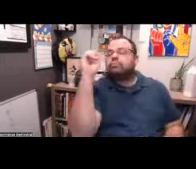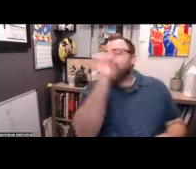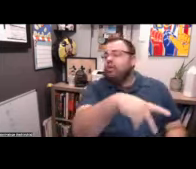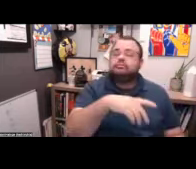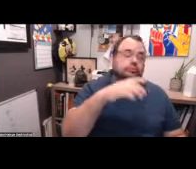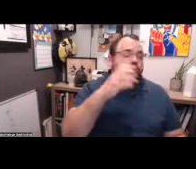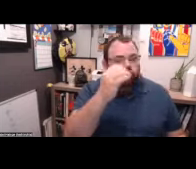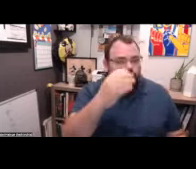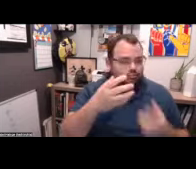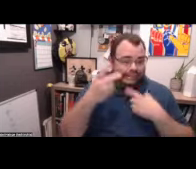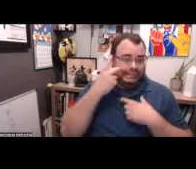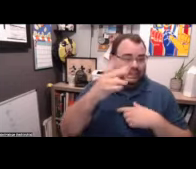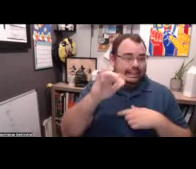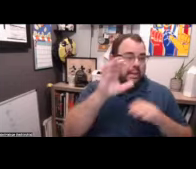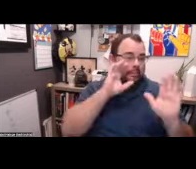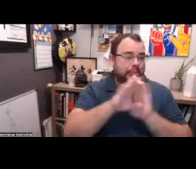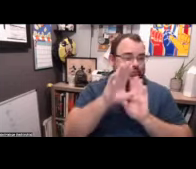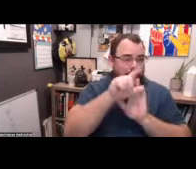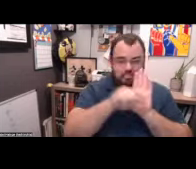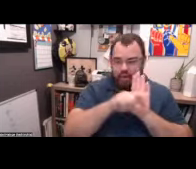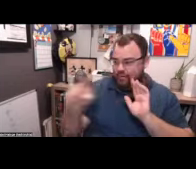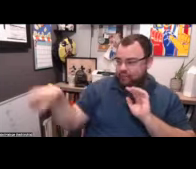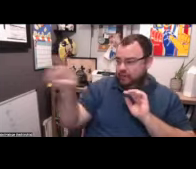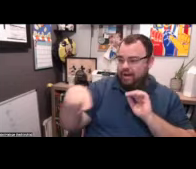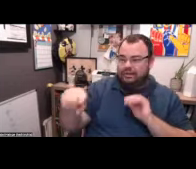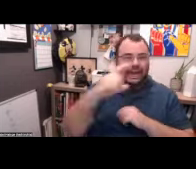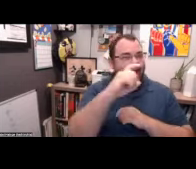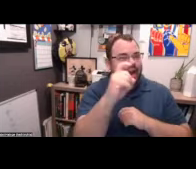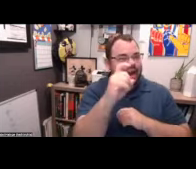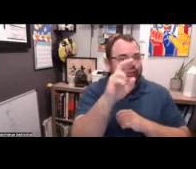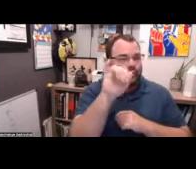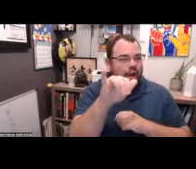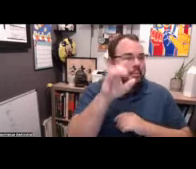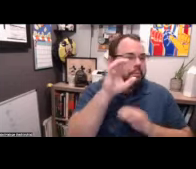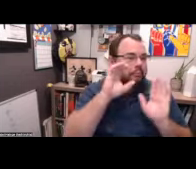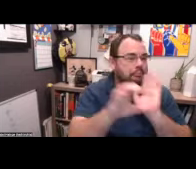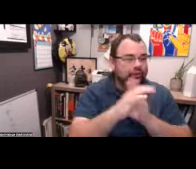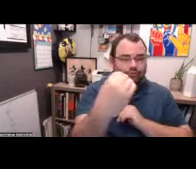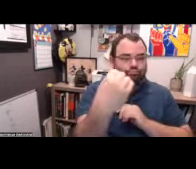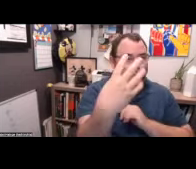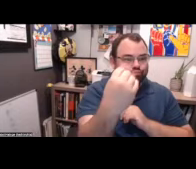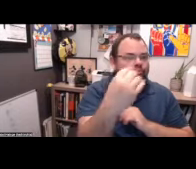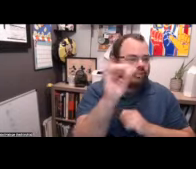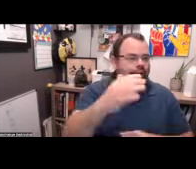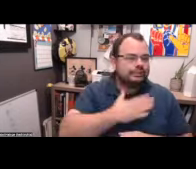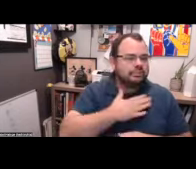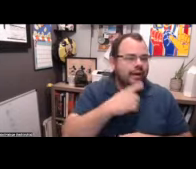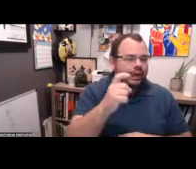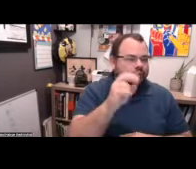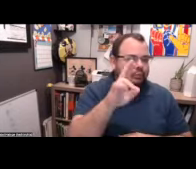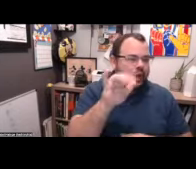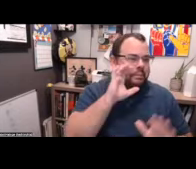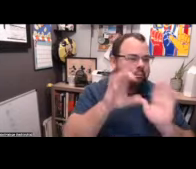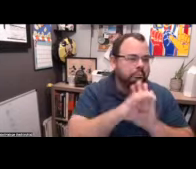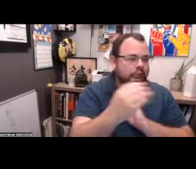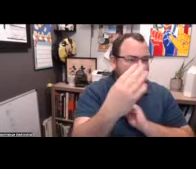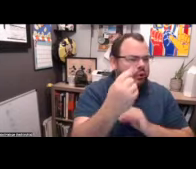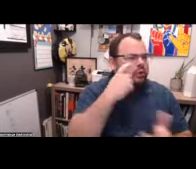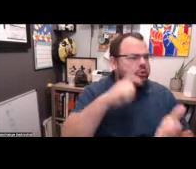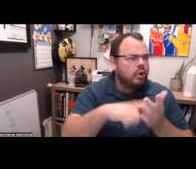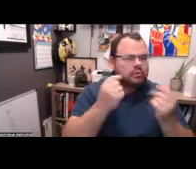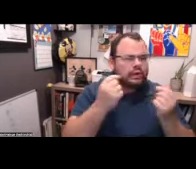Everyone? Okay, perfect. Wonderful. All right. So, as you can see with the picture in the background is an x-ray. That's my